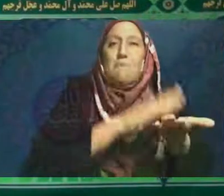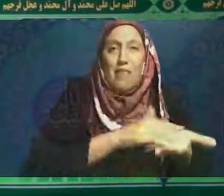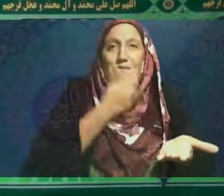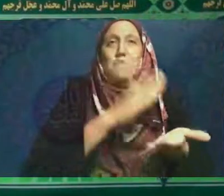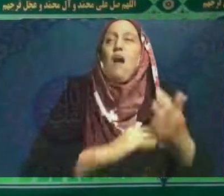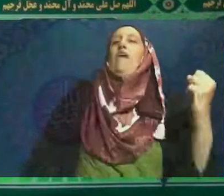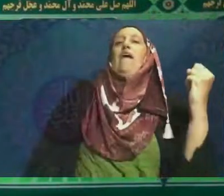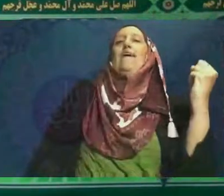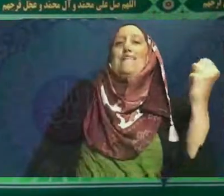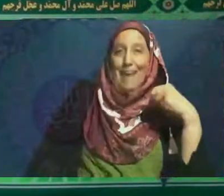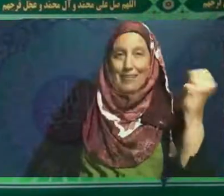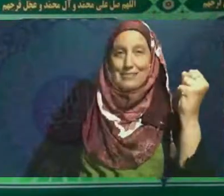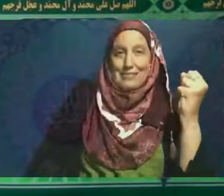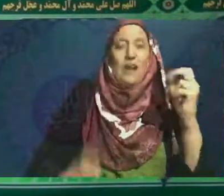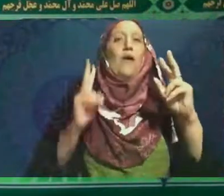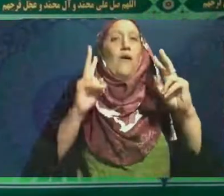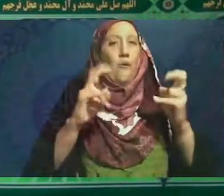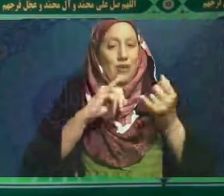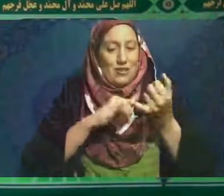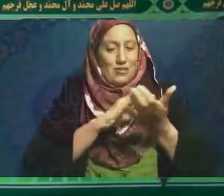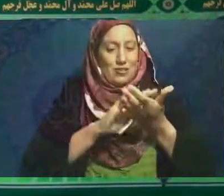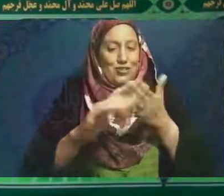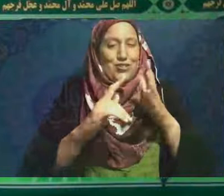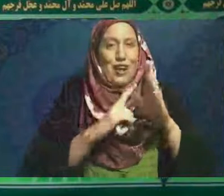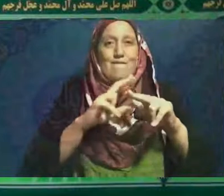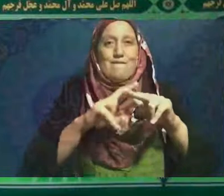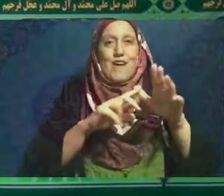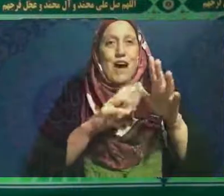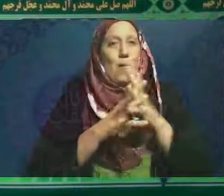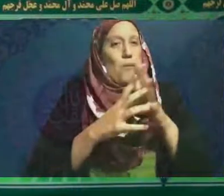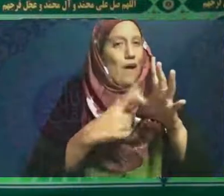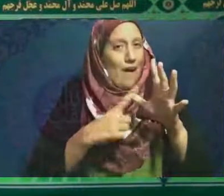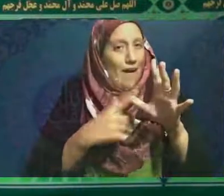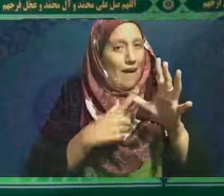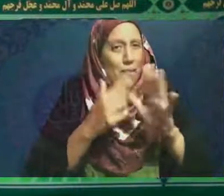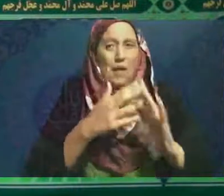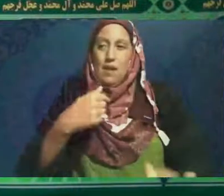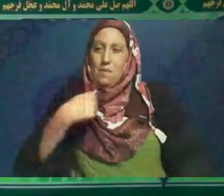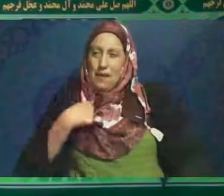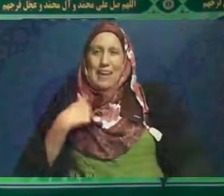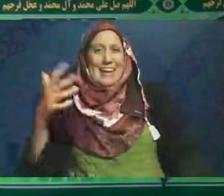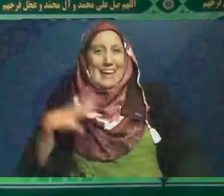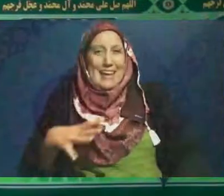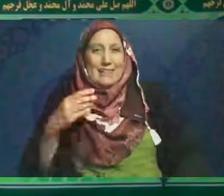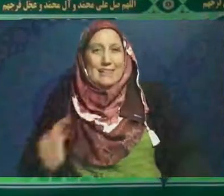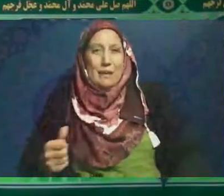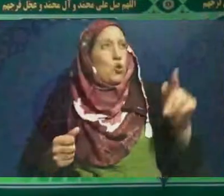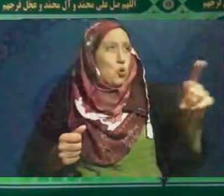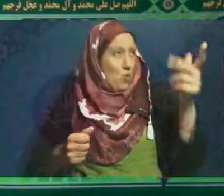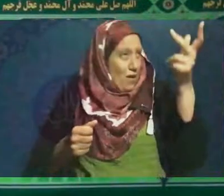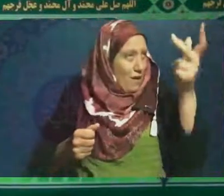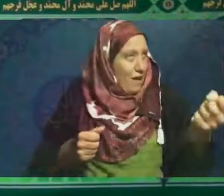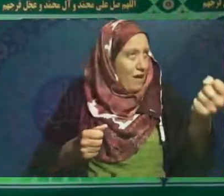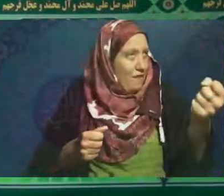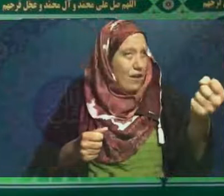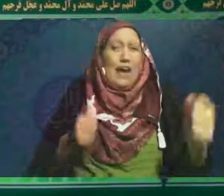shafa'a is like the guy, that benevolent person says, okay, any dollar you put, I'm going to match it, dollar for dollar. This is the